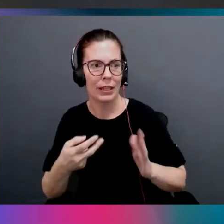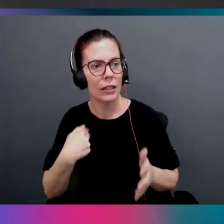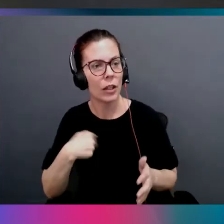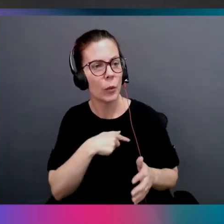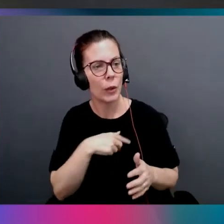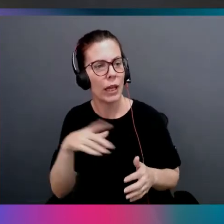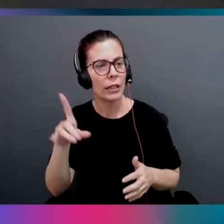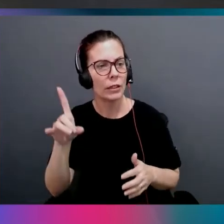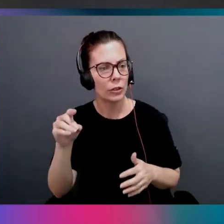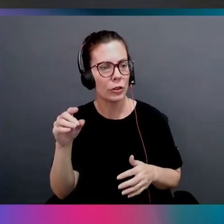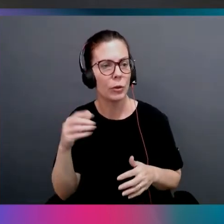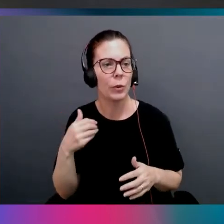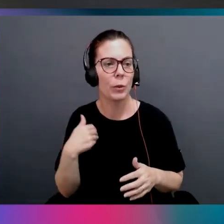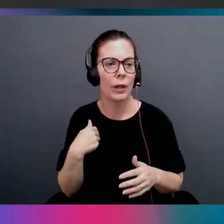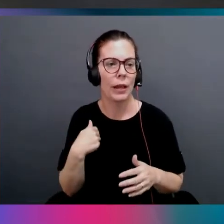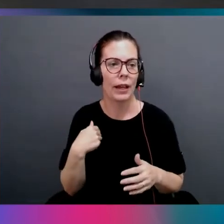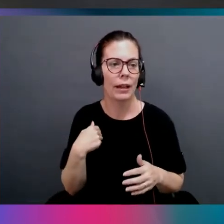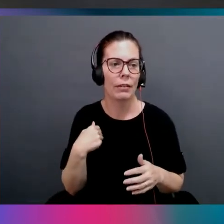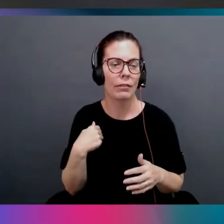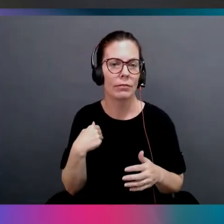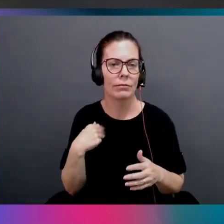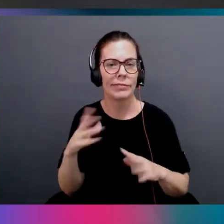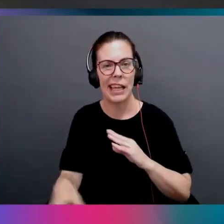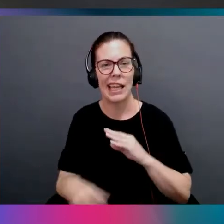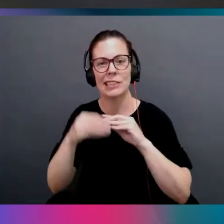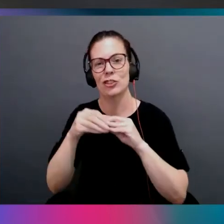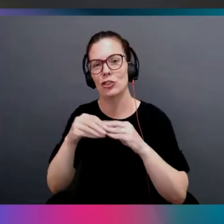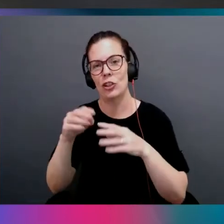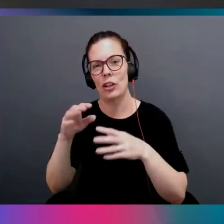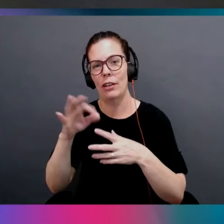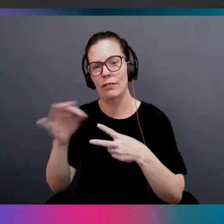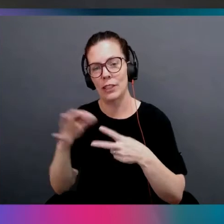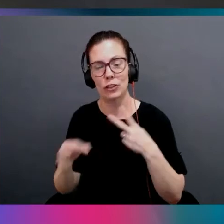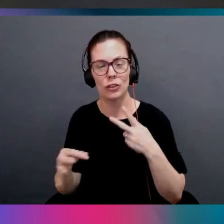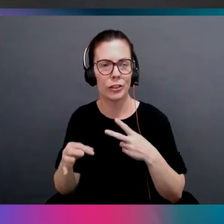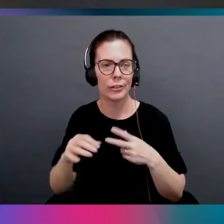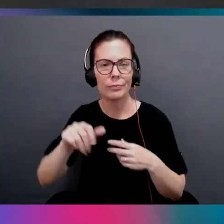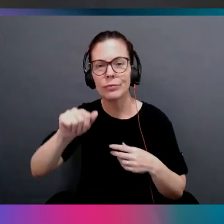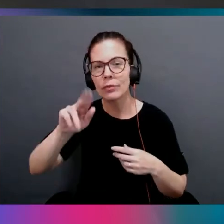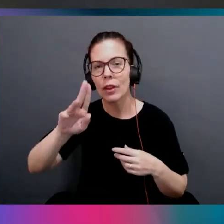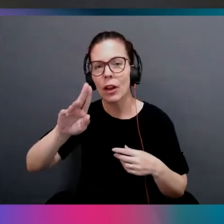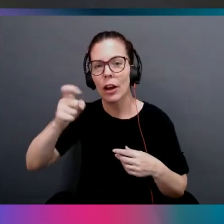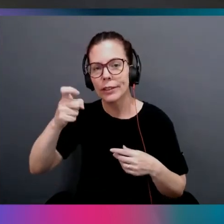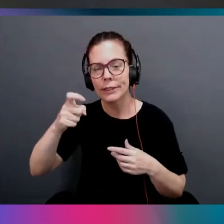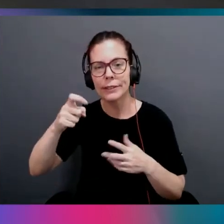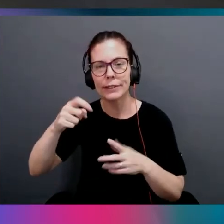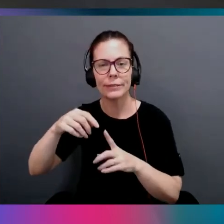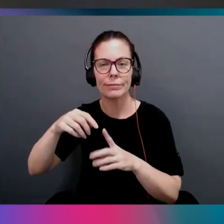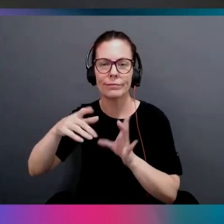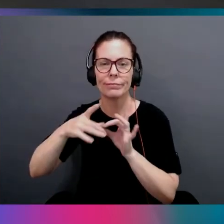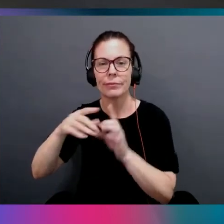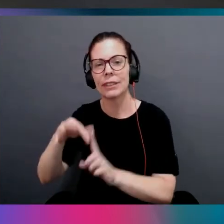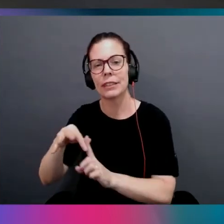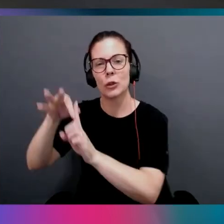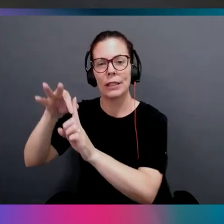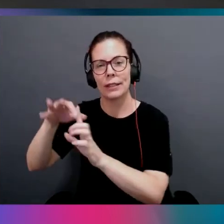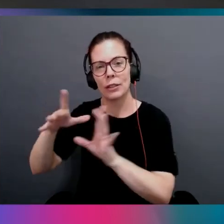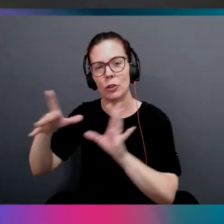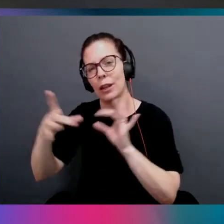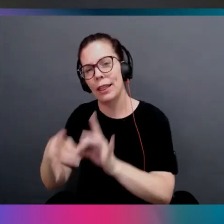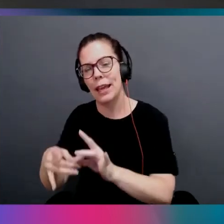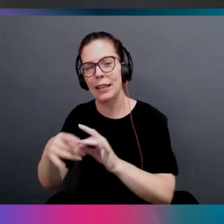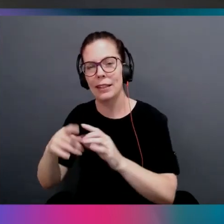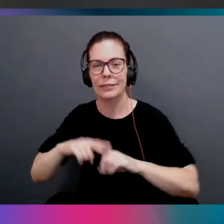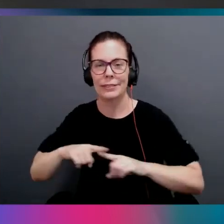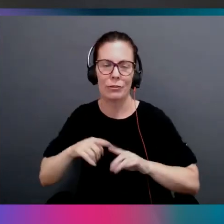have these extra features, the auxiliary features, these related features, a bunch of different phrases that